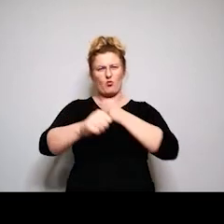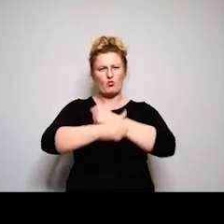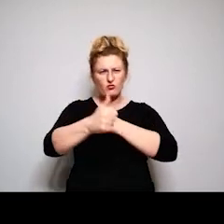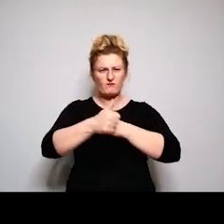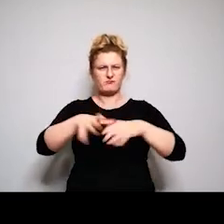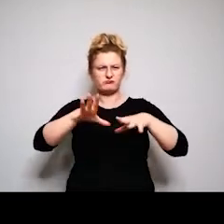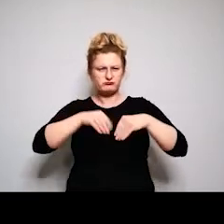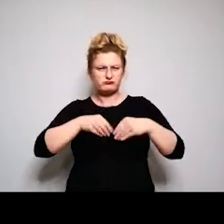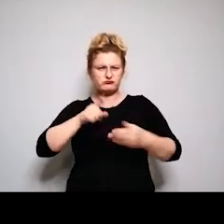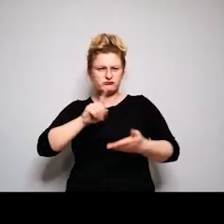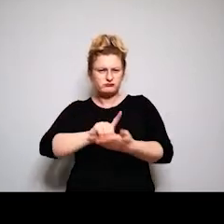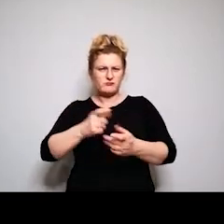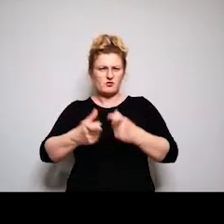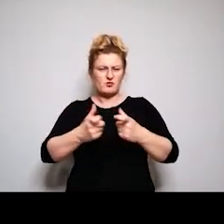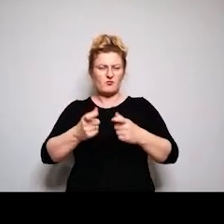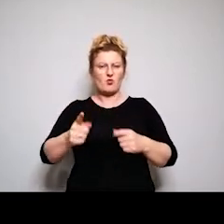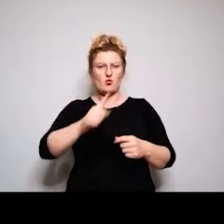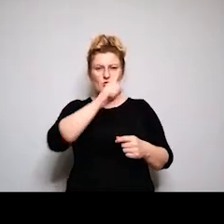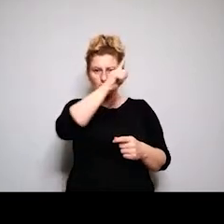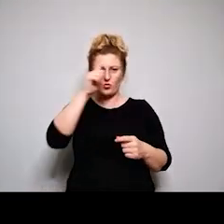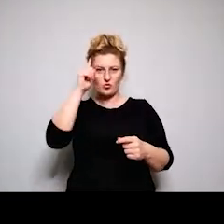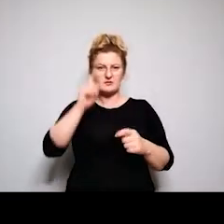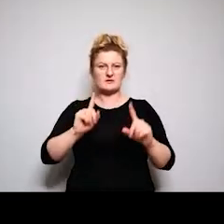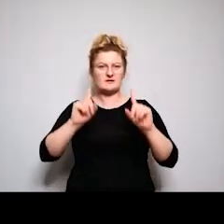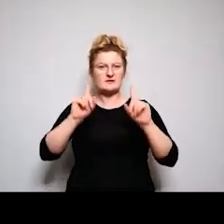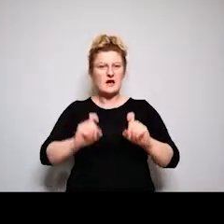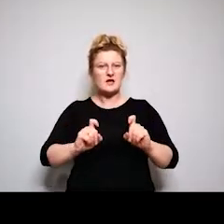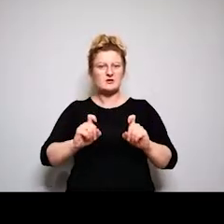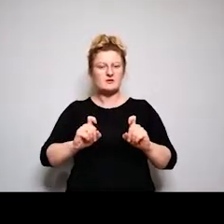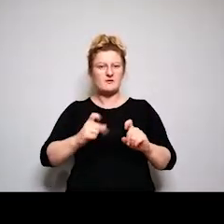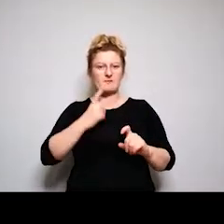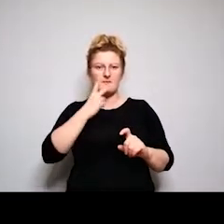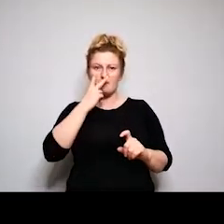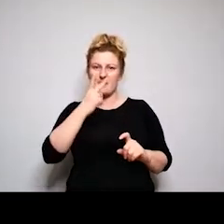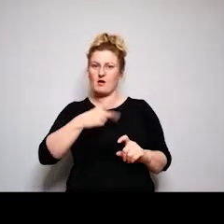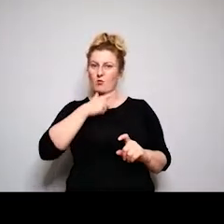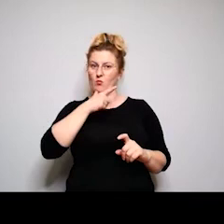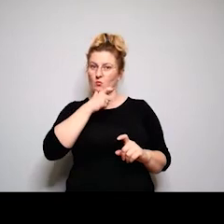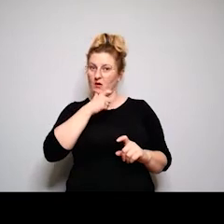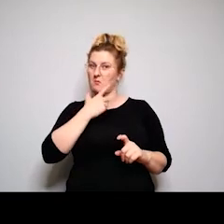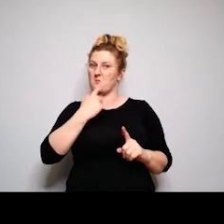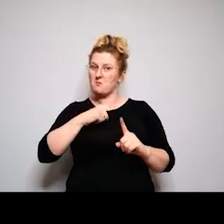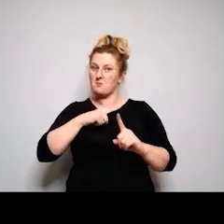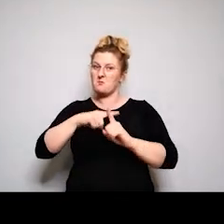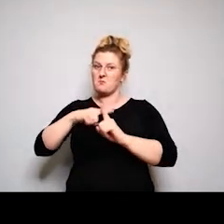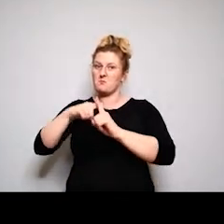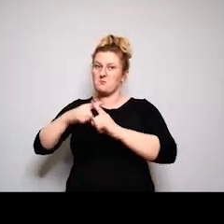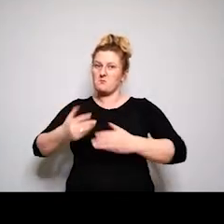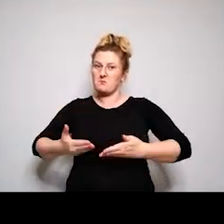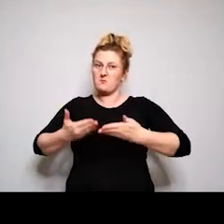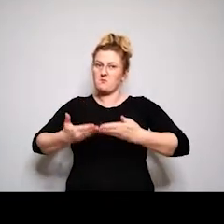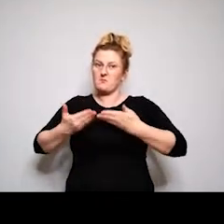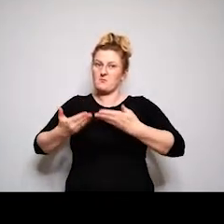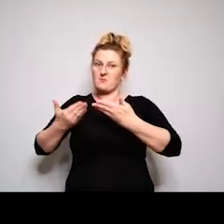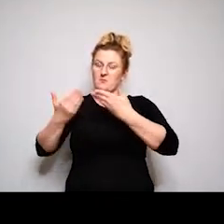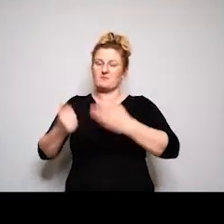start listening to you. So the other challenge that I faced